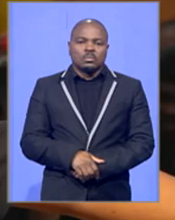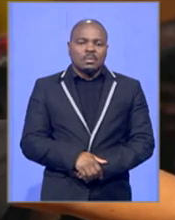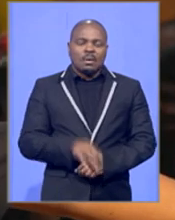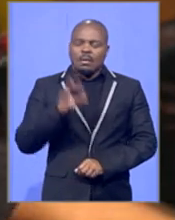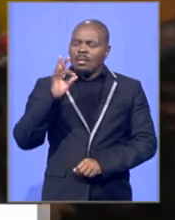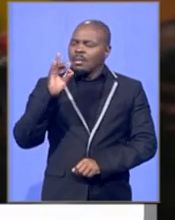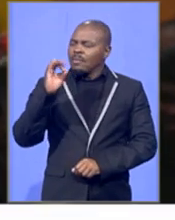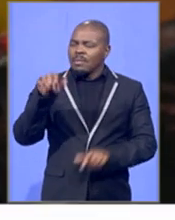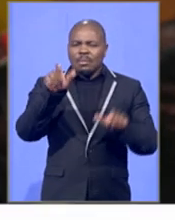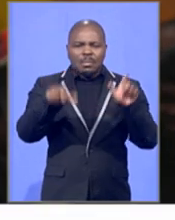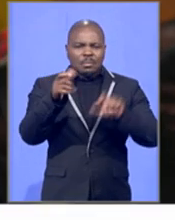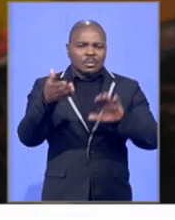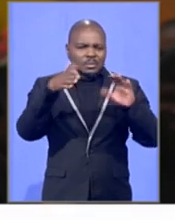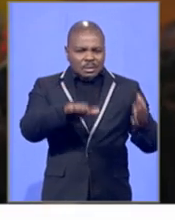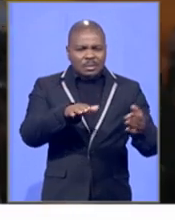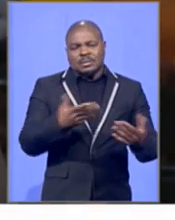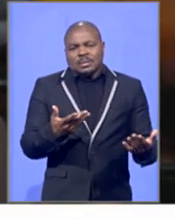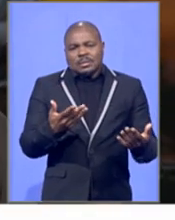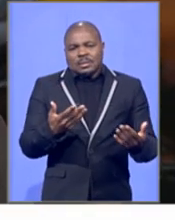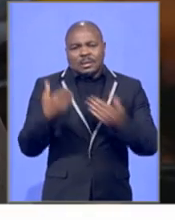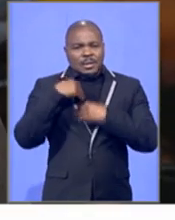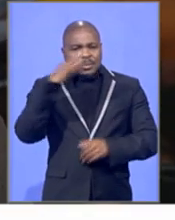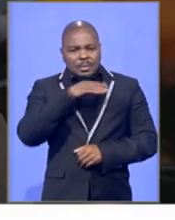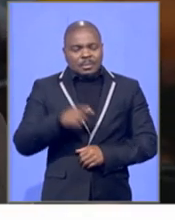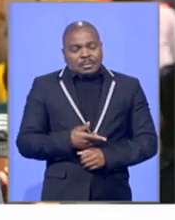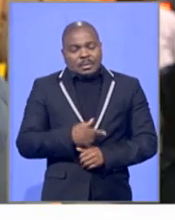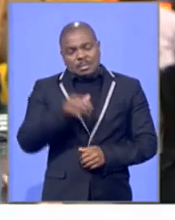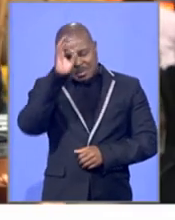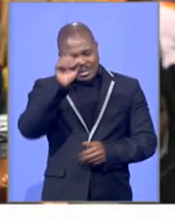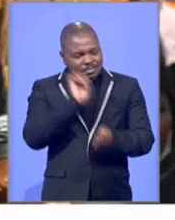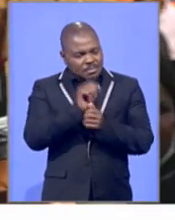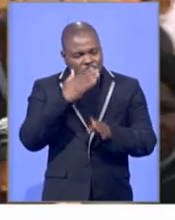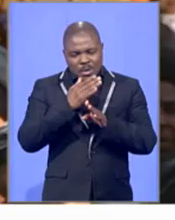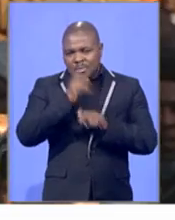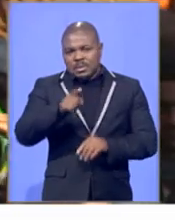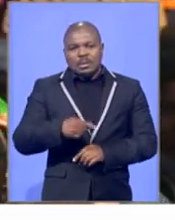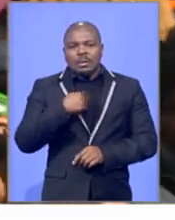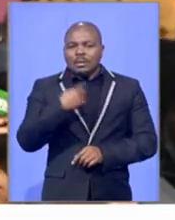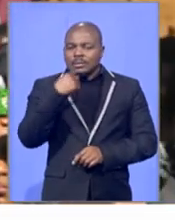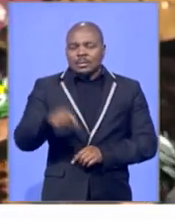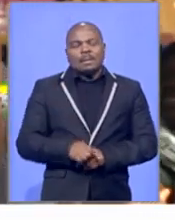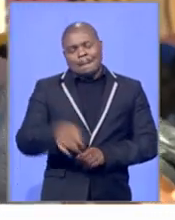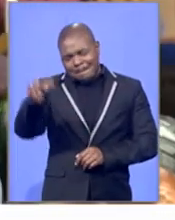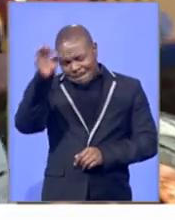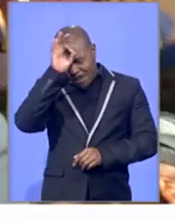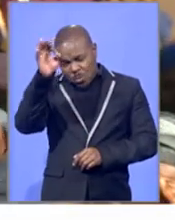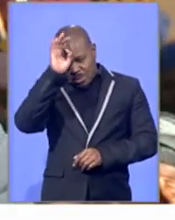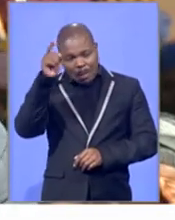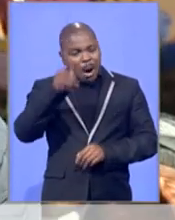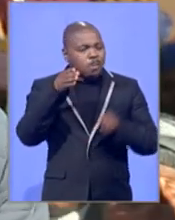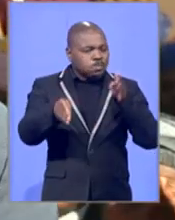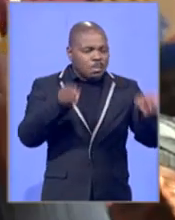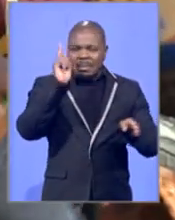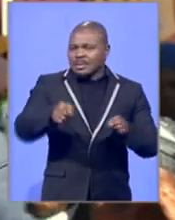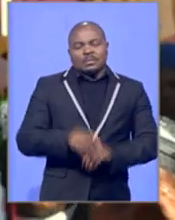day there is no accountability still on mosebenzi wako so we are saying to you visibility maponisa mo Orlando ya